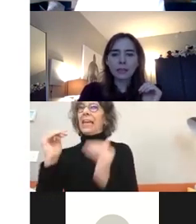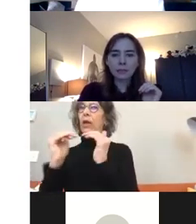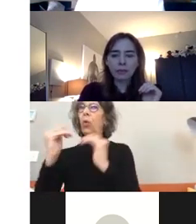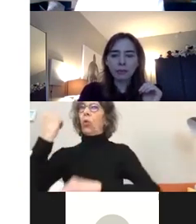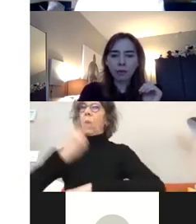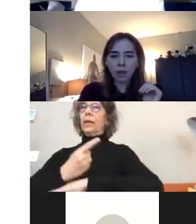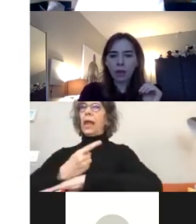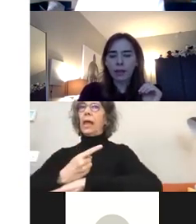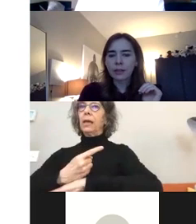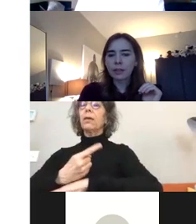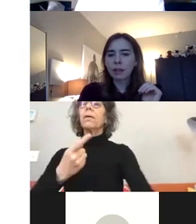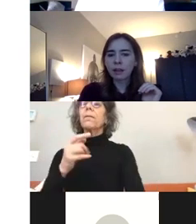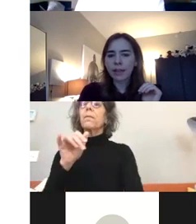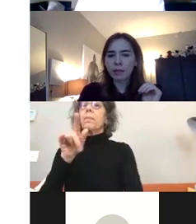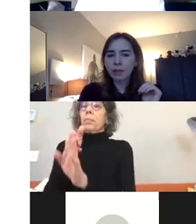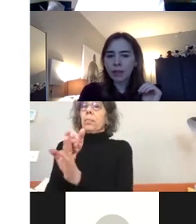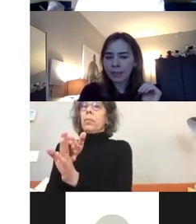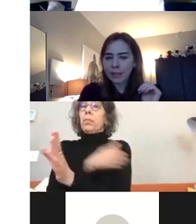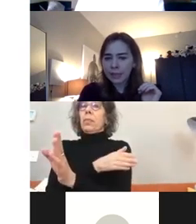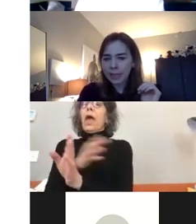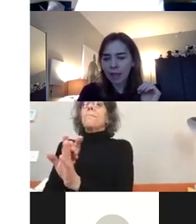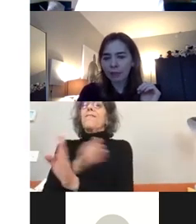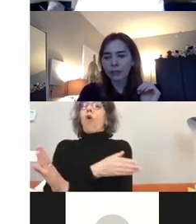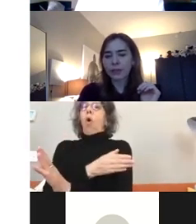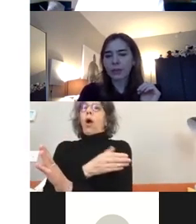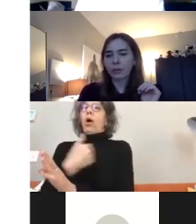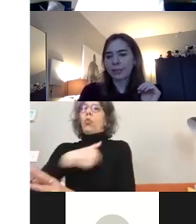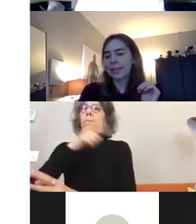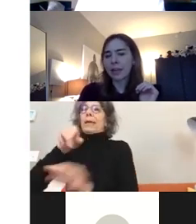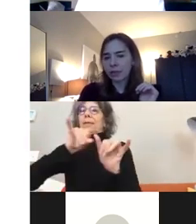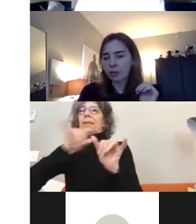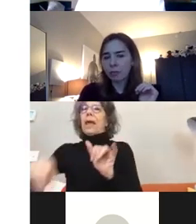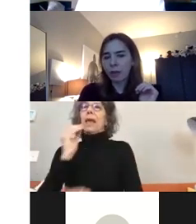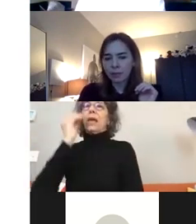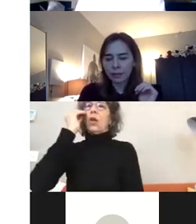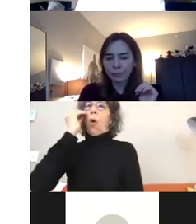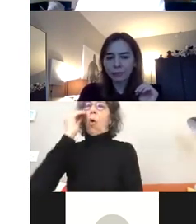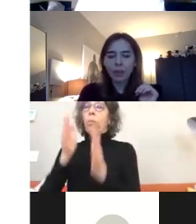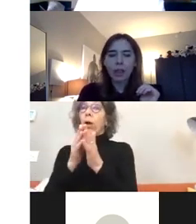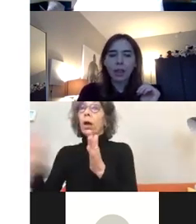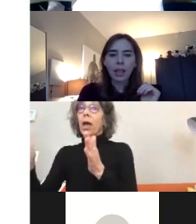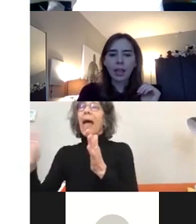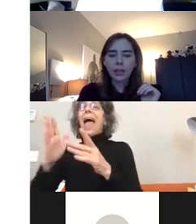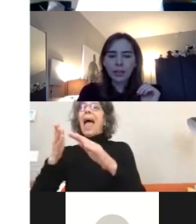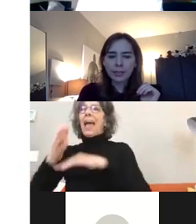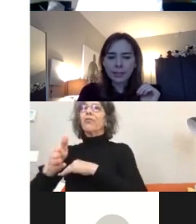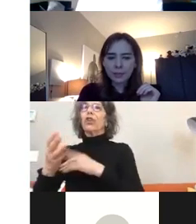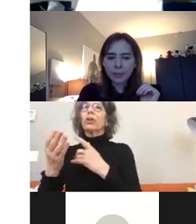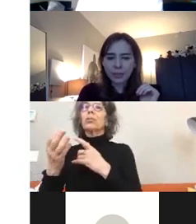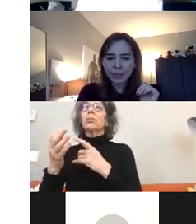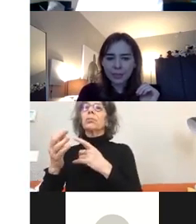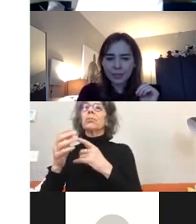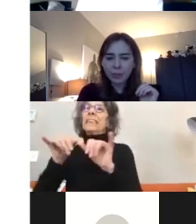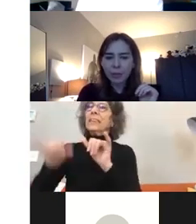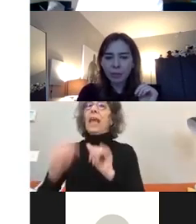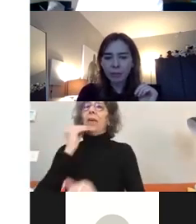is before the lockdown, and this is after, or the stay-at-home policy. And you can see this patient, this